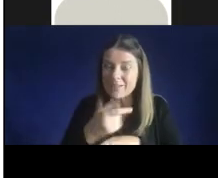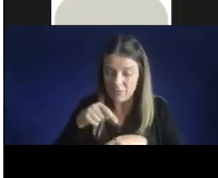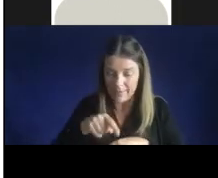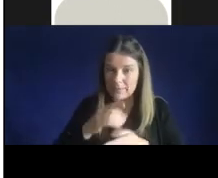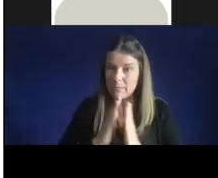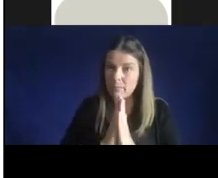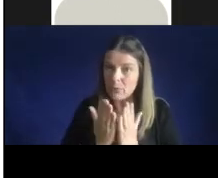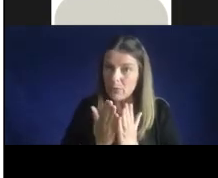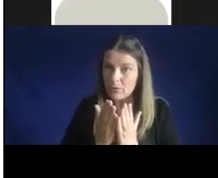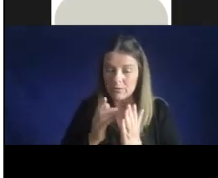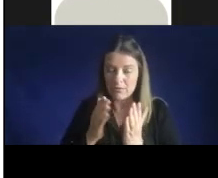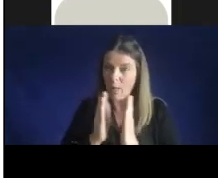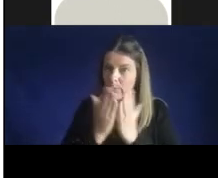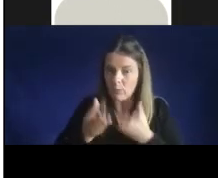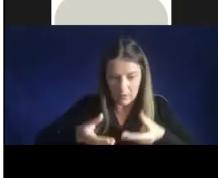creativity.